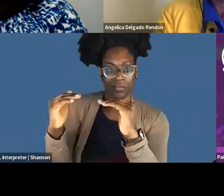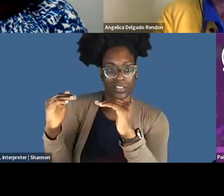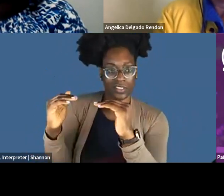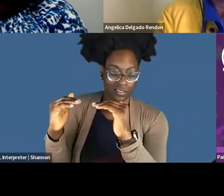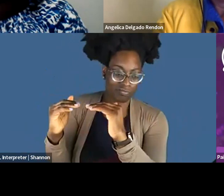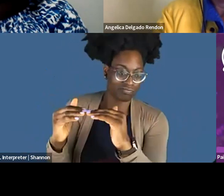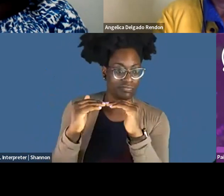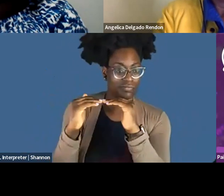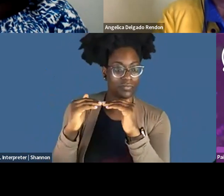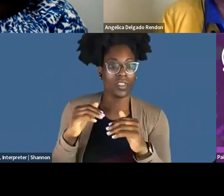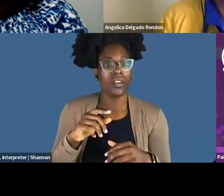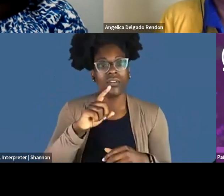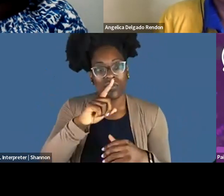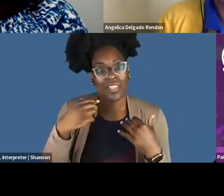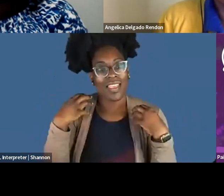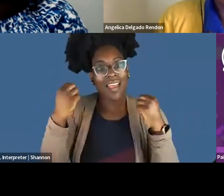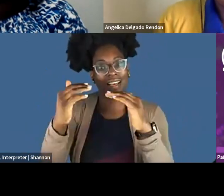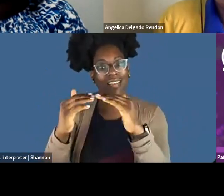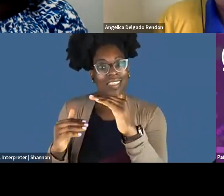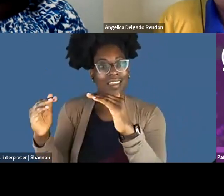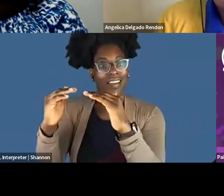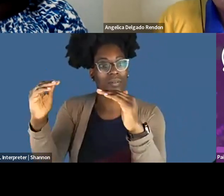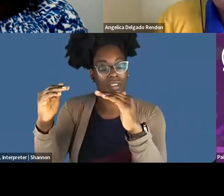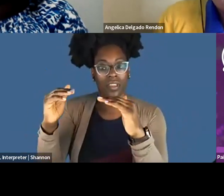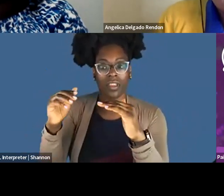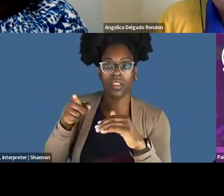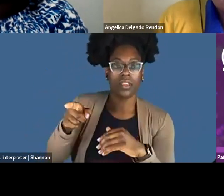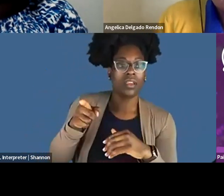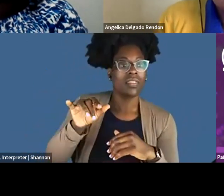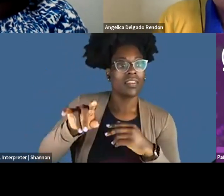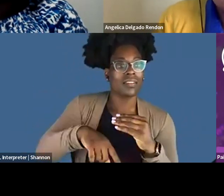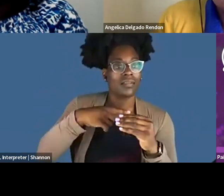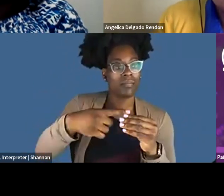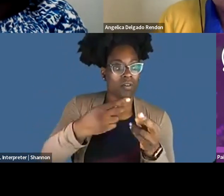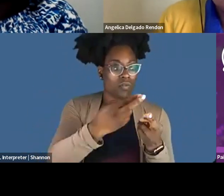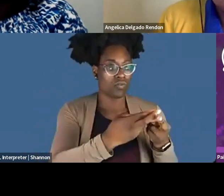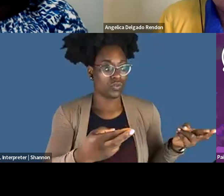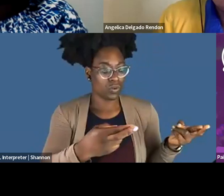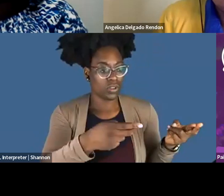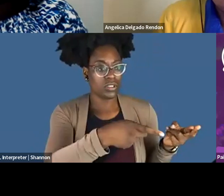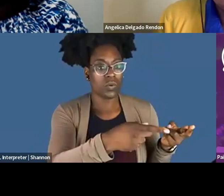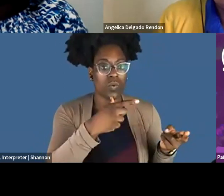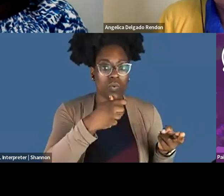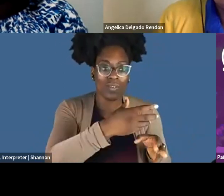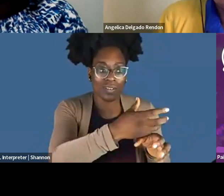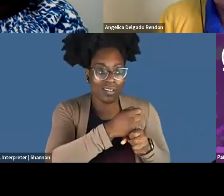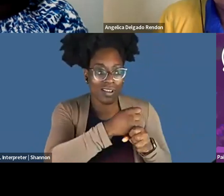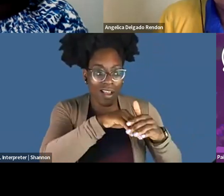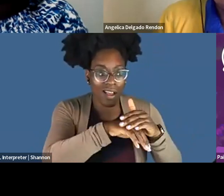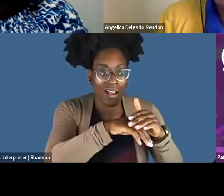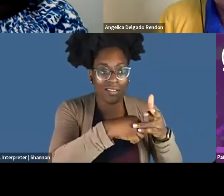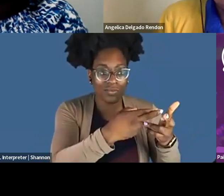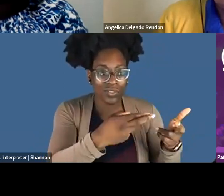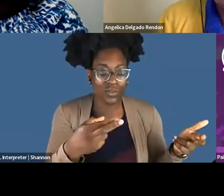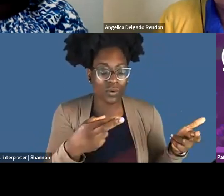about the unequal distribution of resources made available to us as